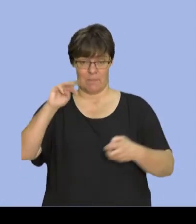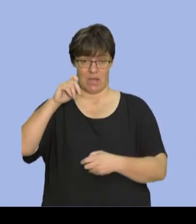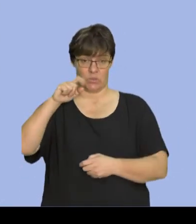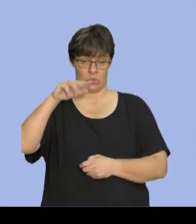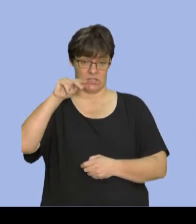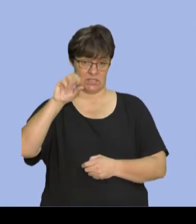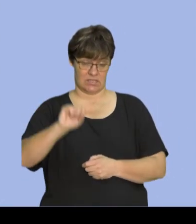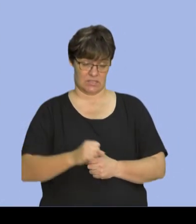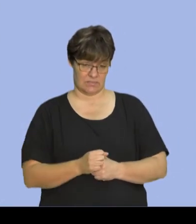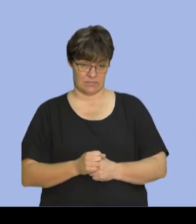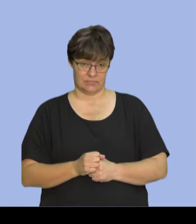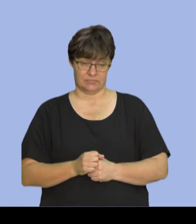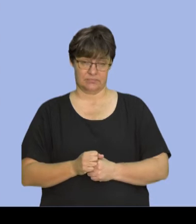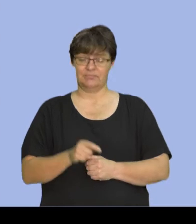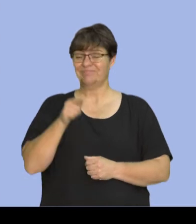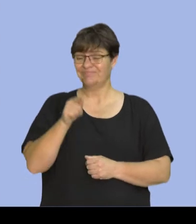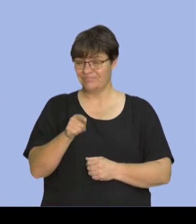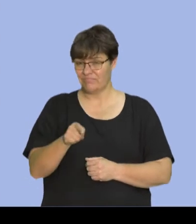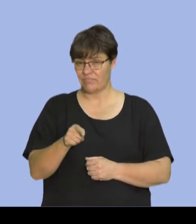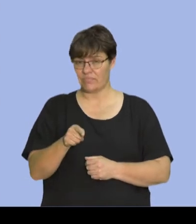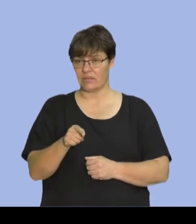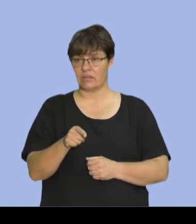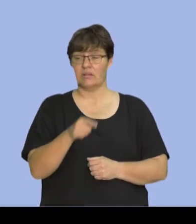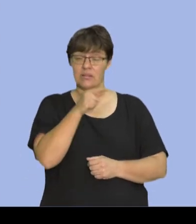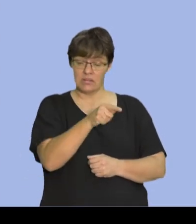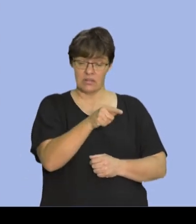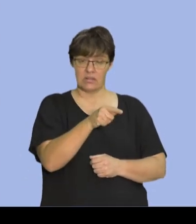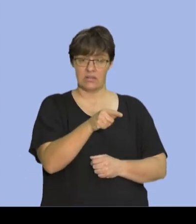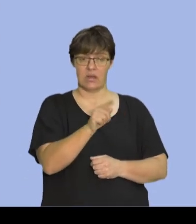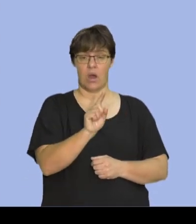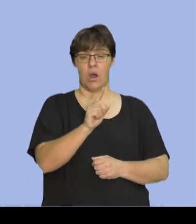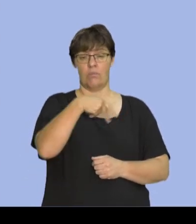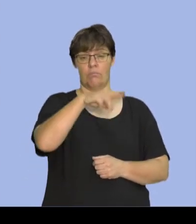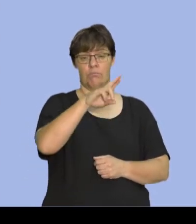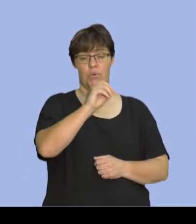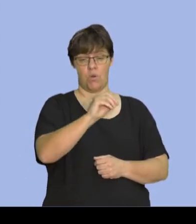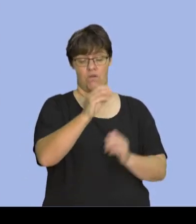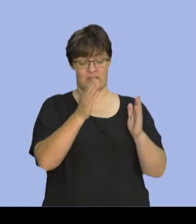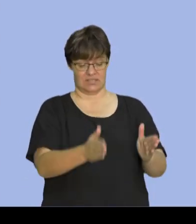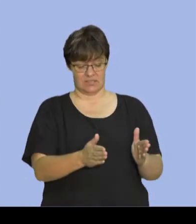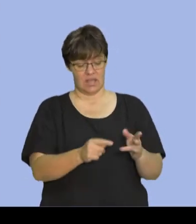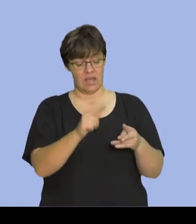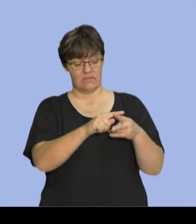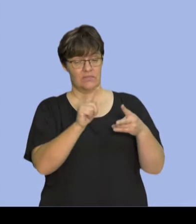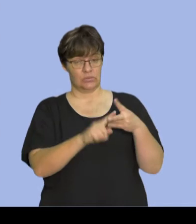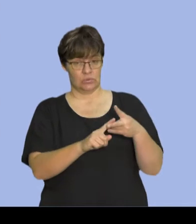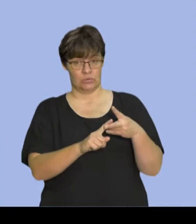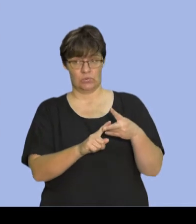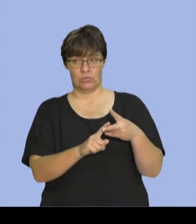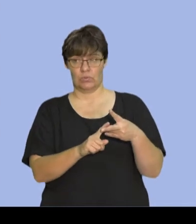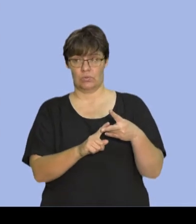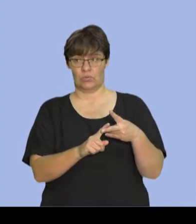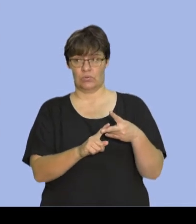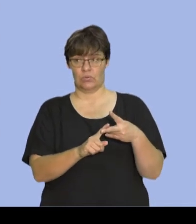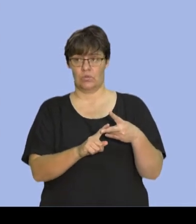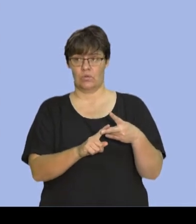mitosis. So in prophase, the first phase, it is made up of two separate